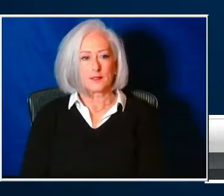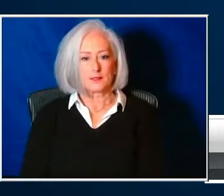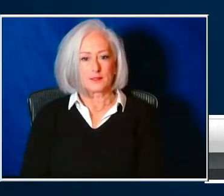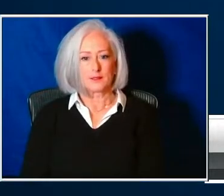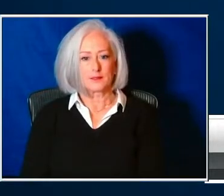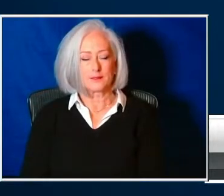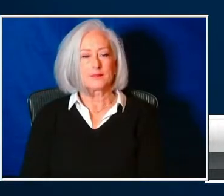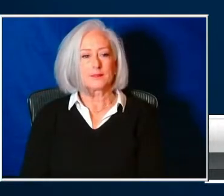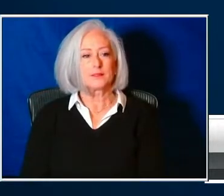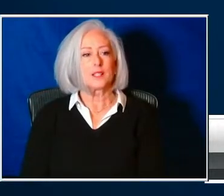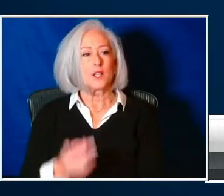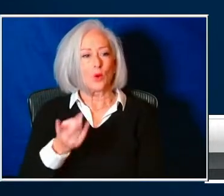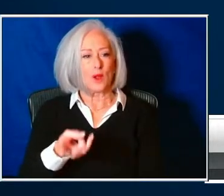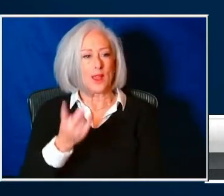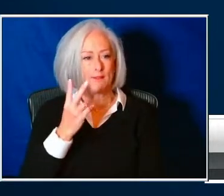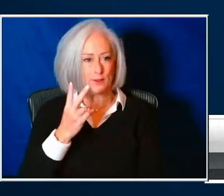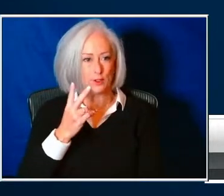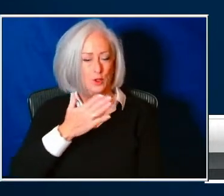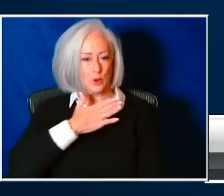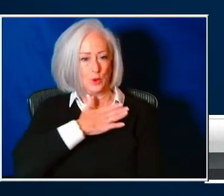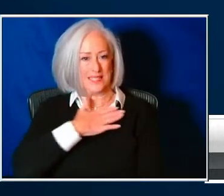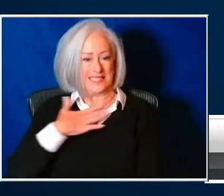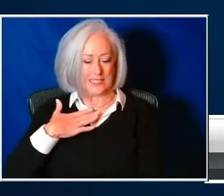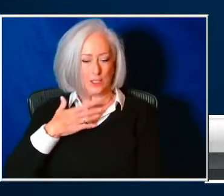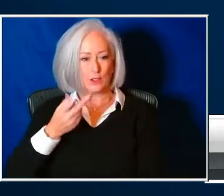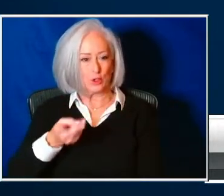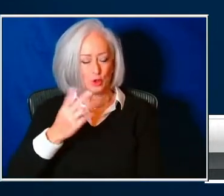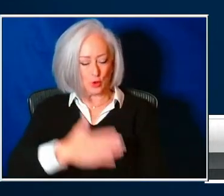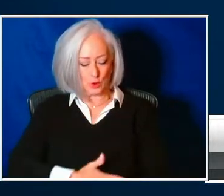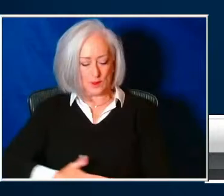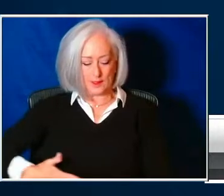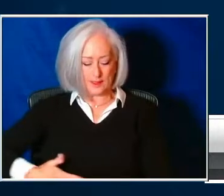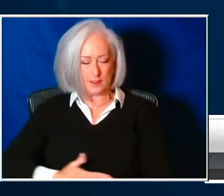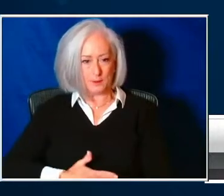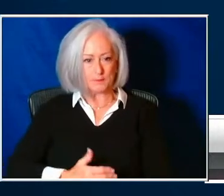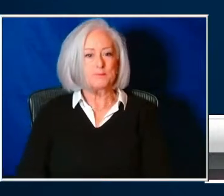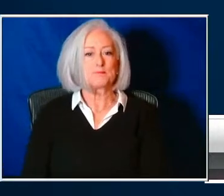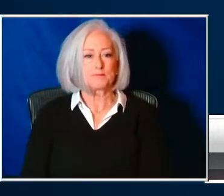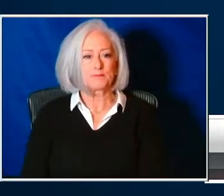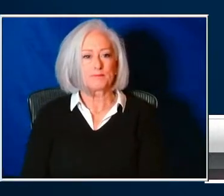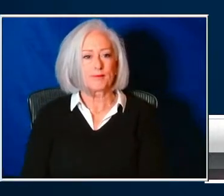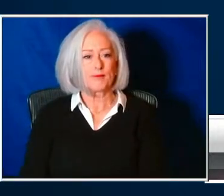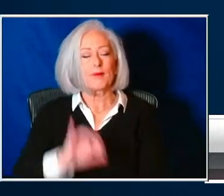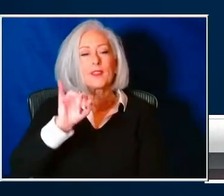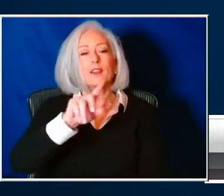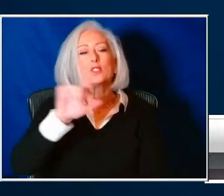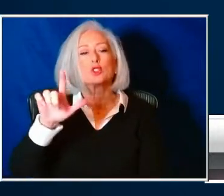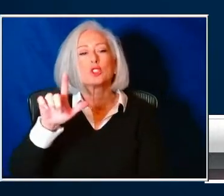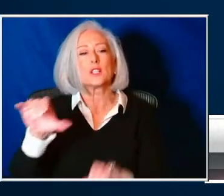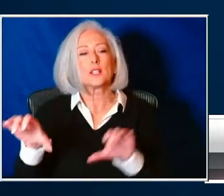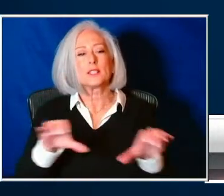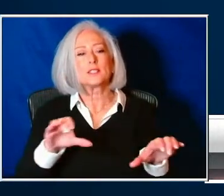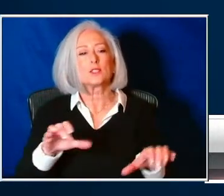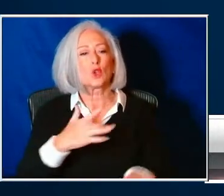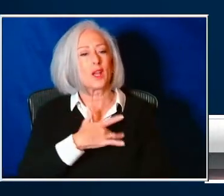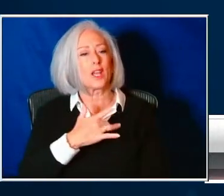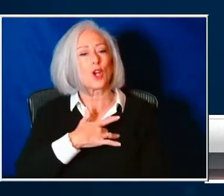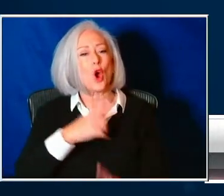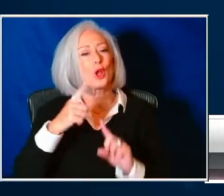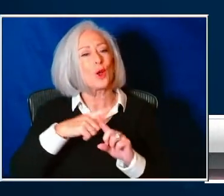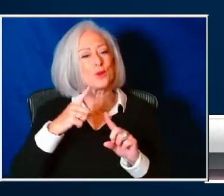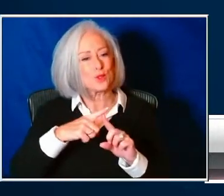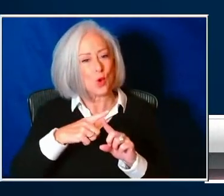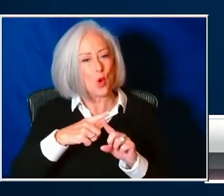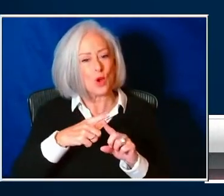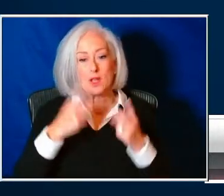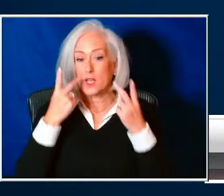going to put 2 up here and 2 down here. So Jill's getting her Okay, cardio yeah, score this is right the now. We're going to purple find shirt. out. Yes, That's how this quickly this goes is. and how easy it is. And we have information Have on you the ever screen. had a You can